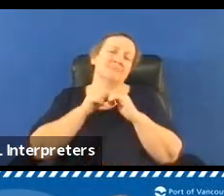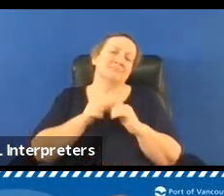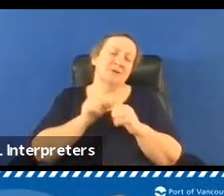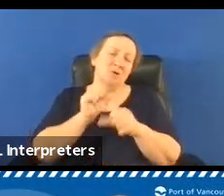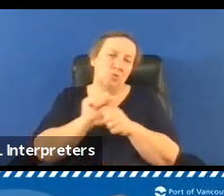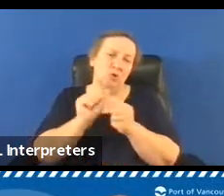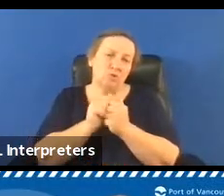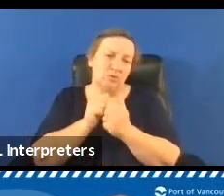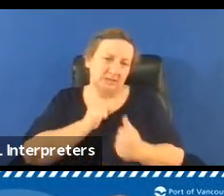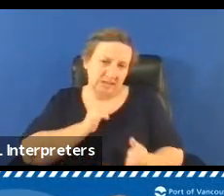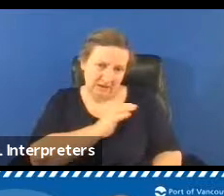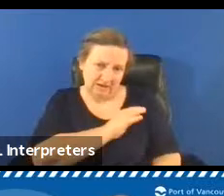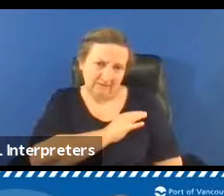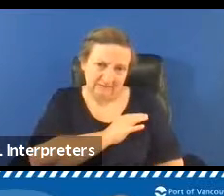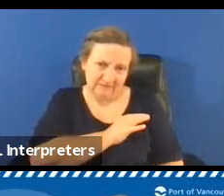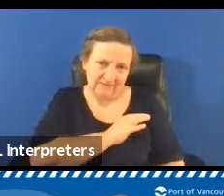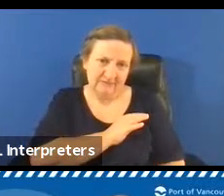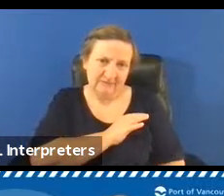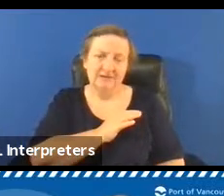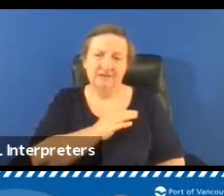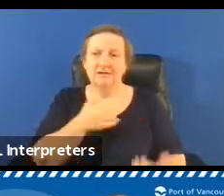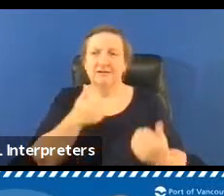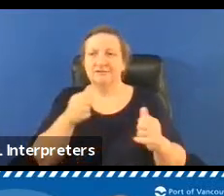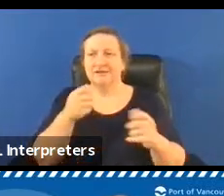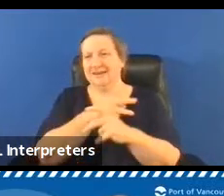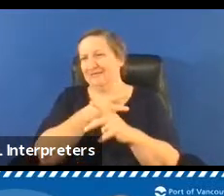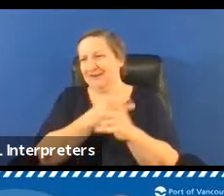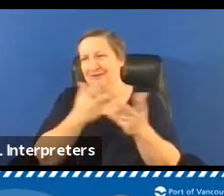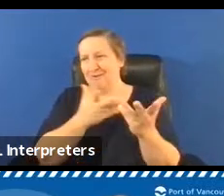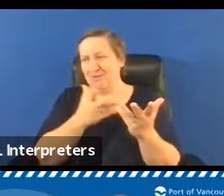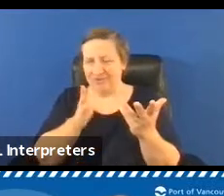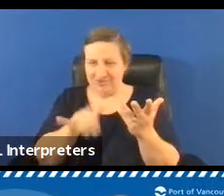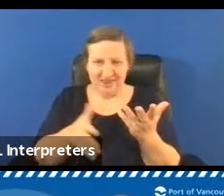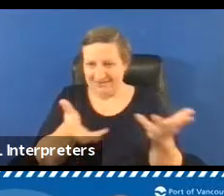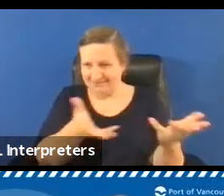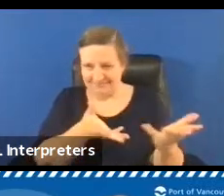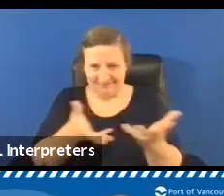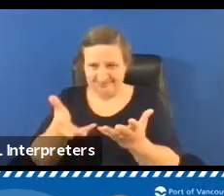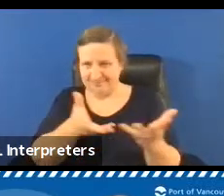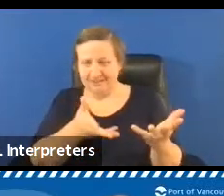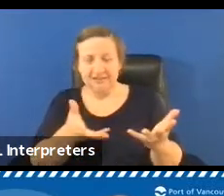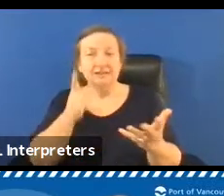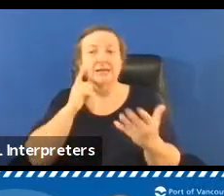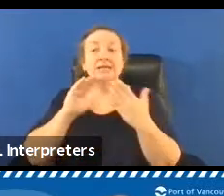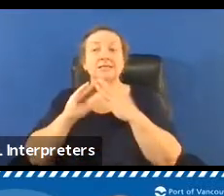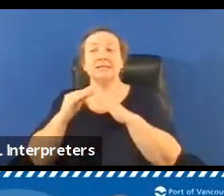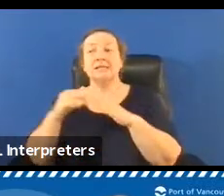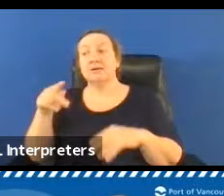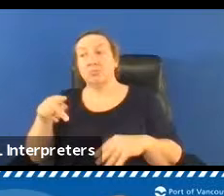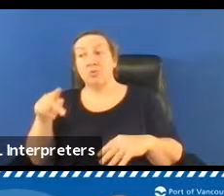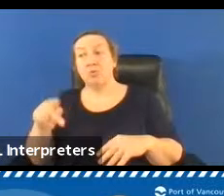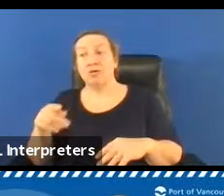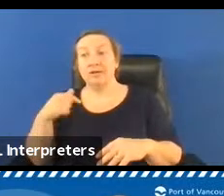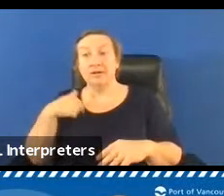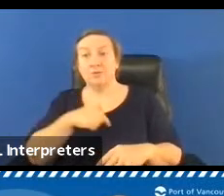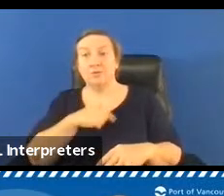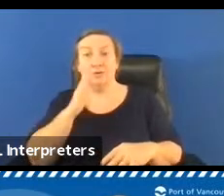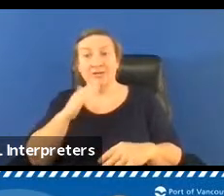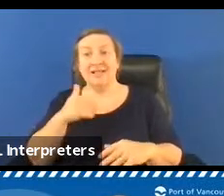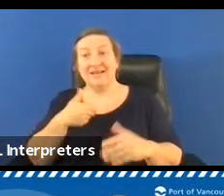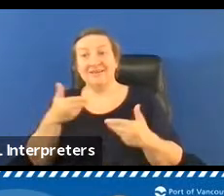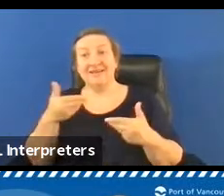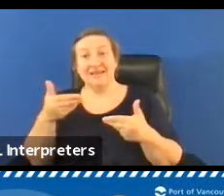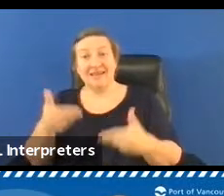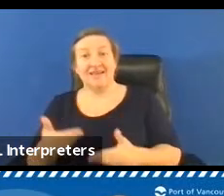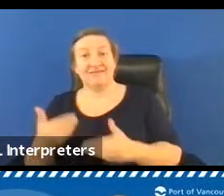staff on trying to figure what that is, because as the city of Portland, we will have a heavy lift in terms of going